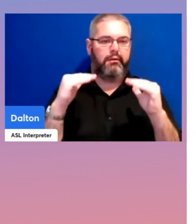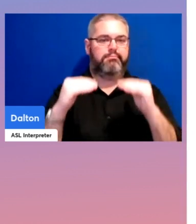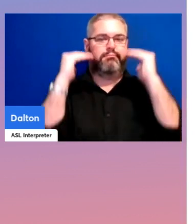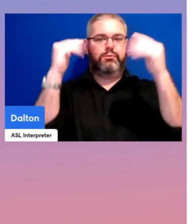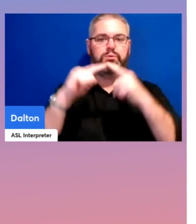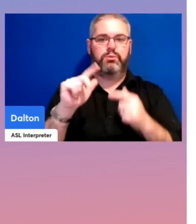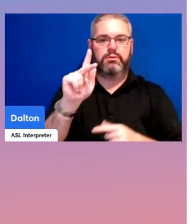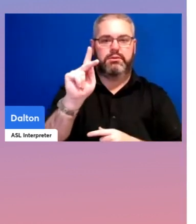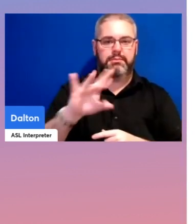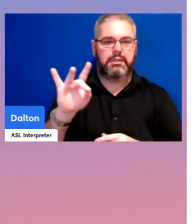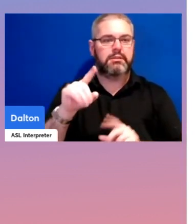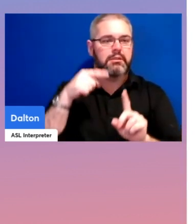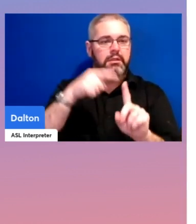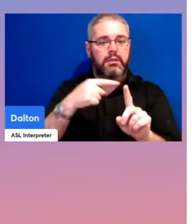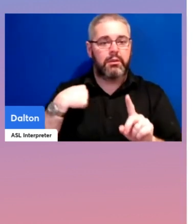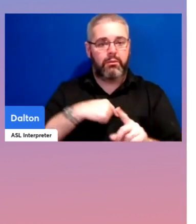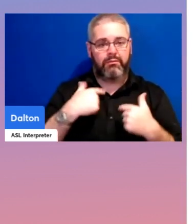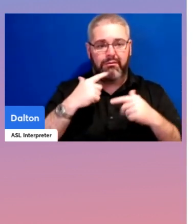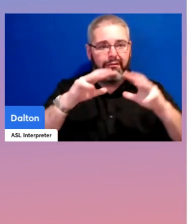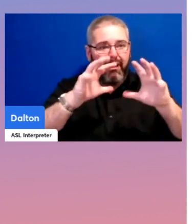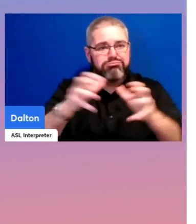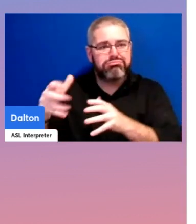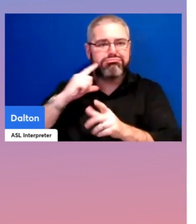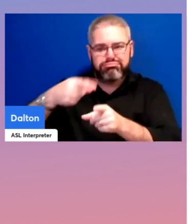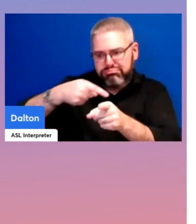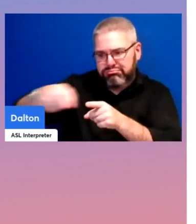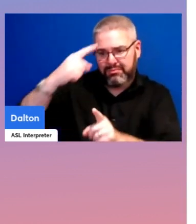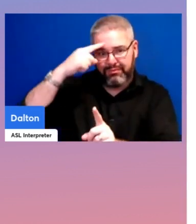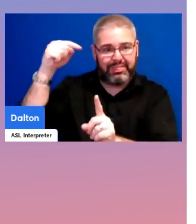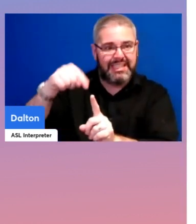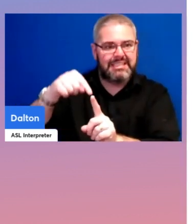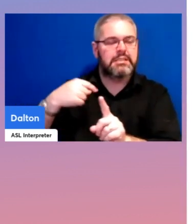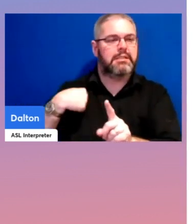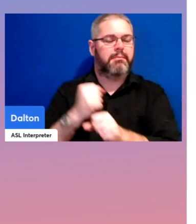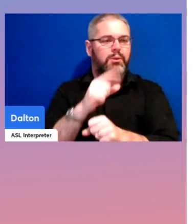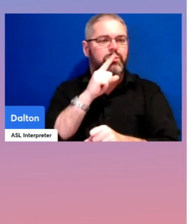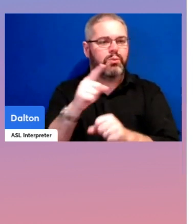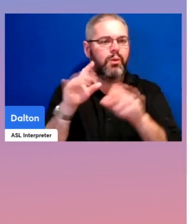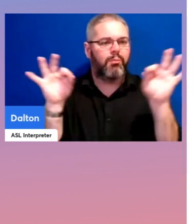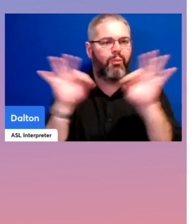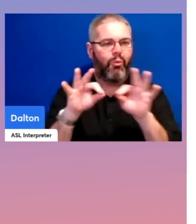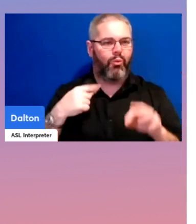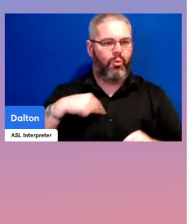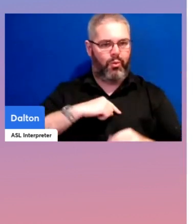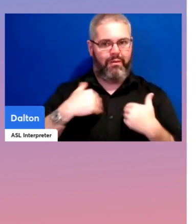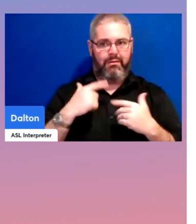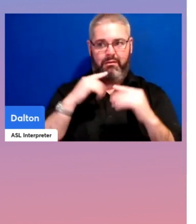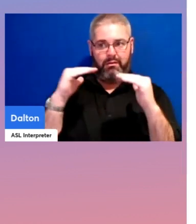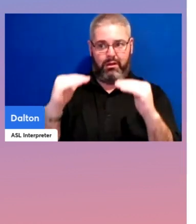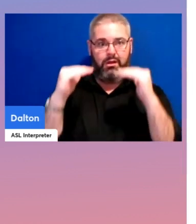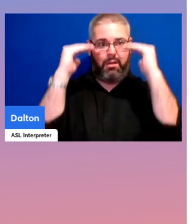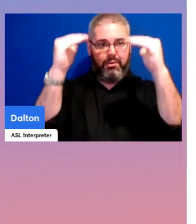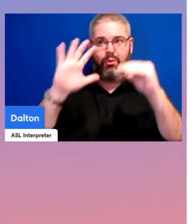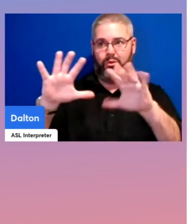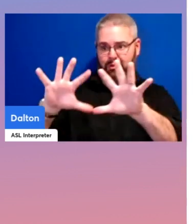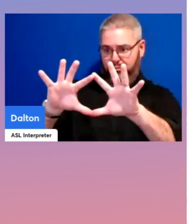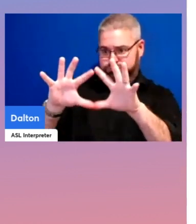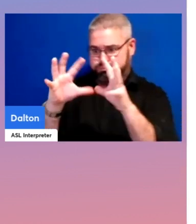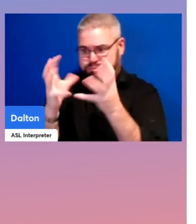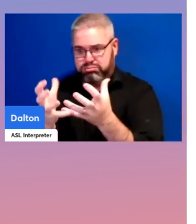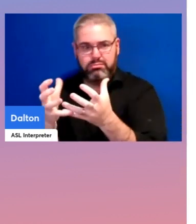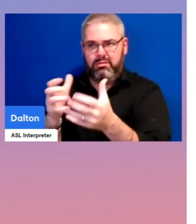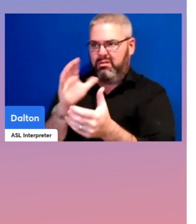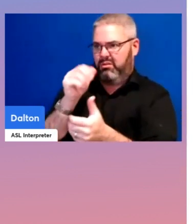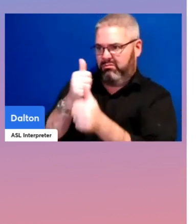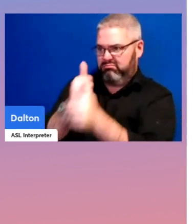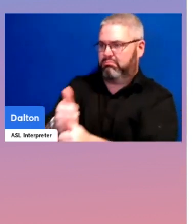a Kubernetes cluster. So we have a module specifically for that, so we can make sure that once we have upgraded the cluster, it behaves as